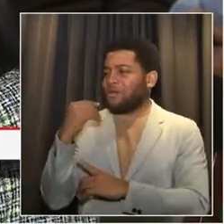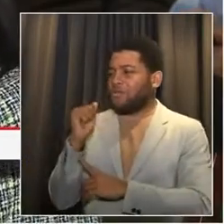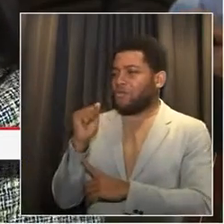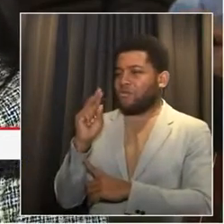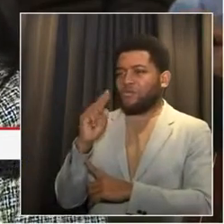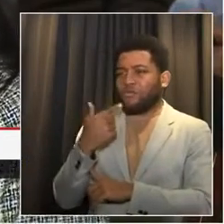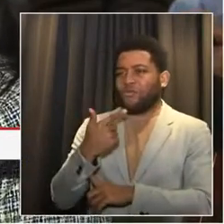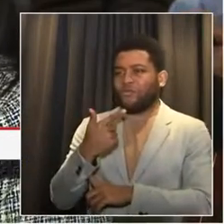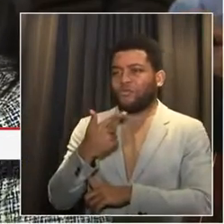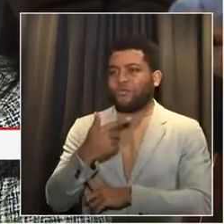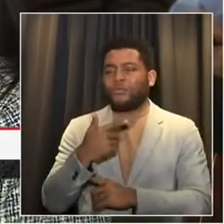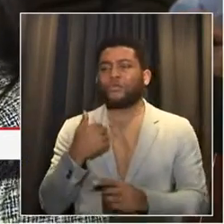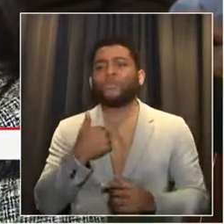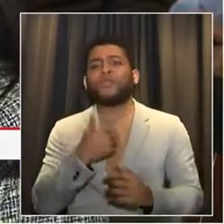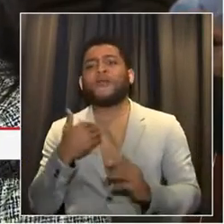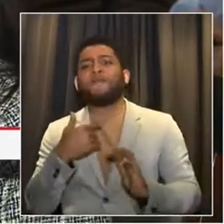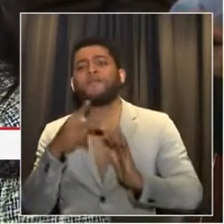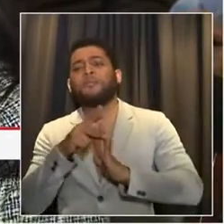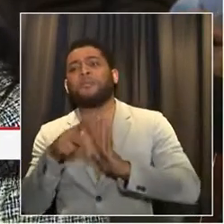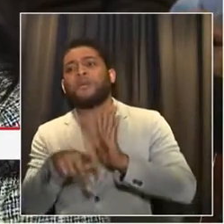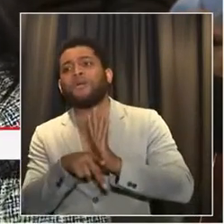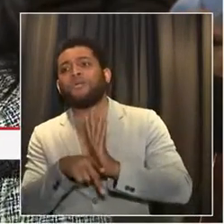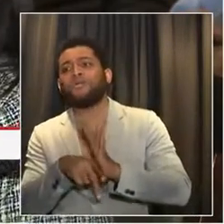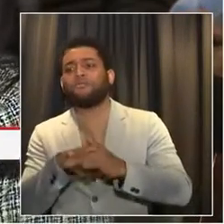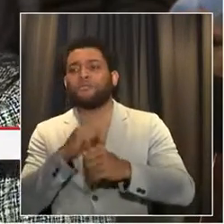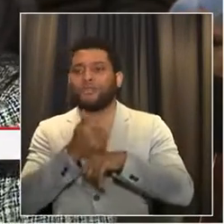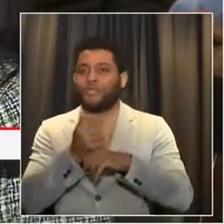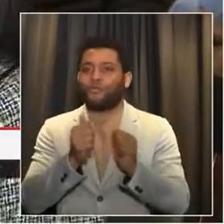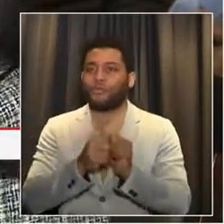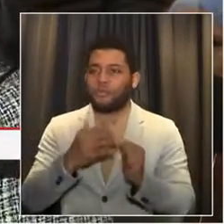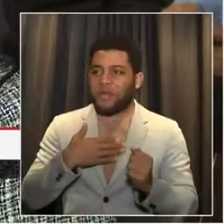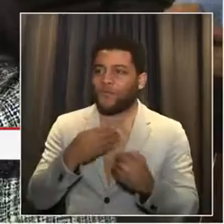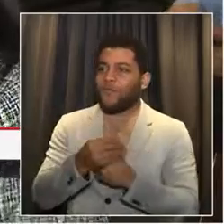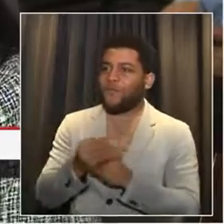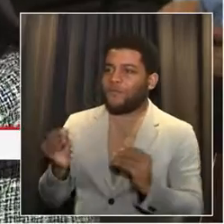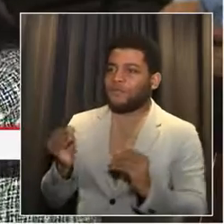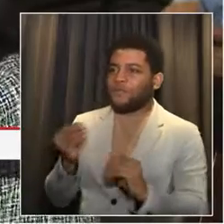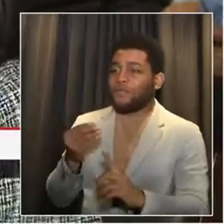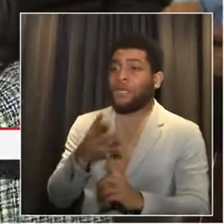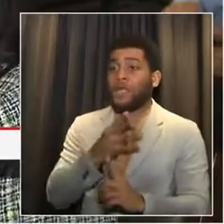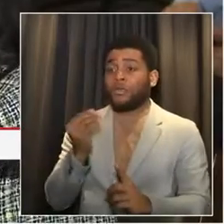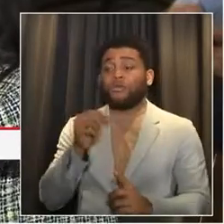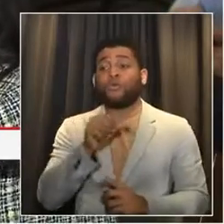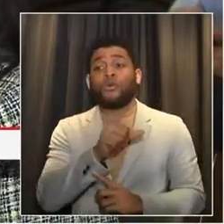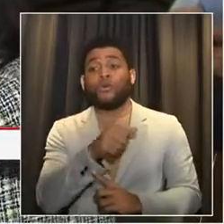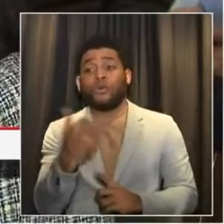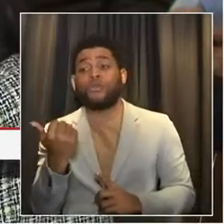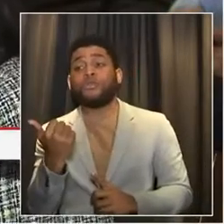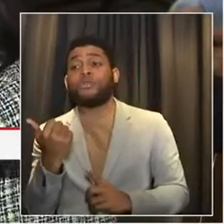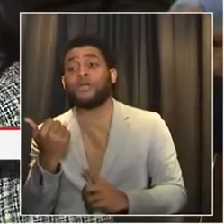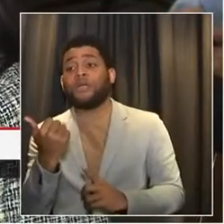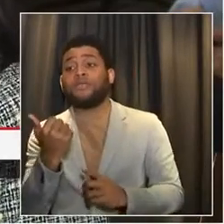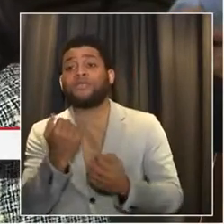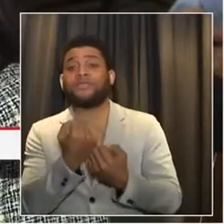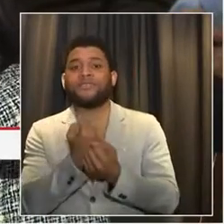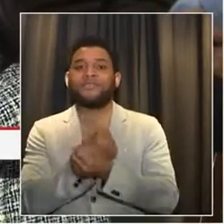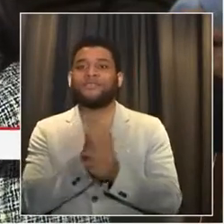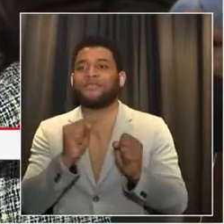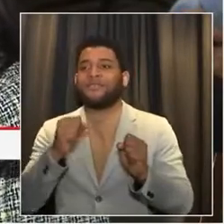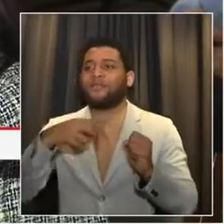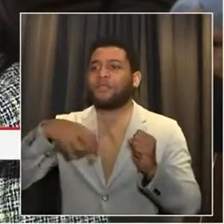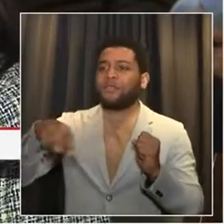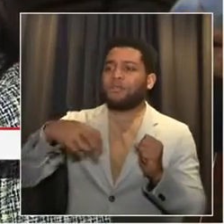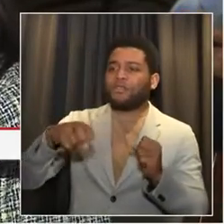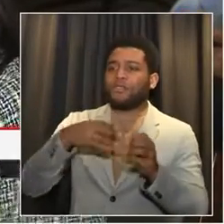leaders, directly with my office, and then with our safe passage leaders and those on the ground and law enforcement. Like, really a lot of it was